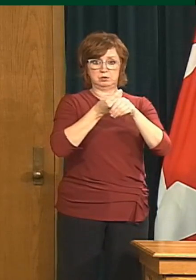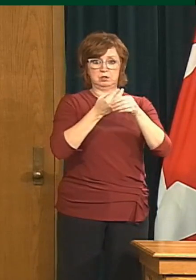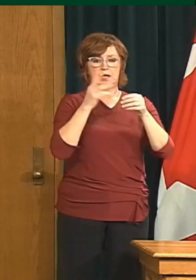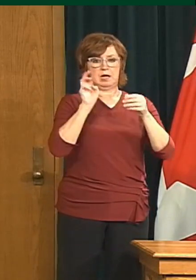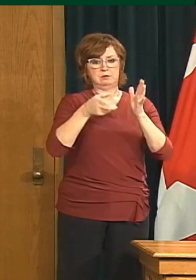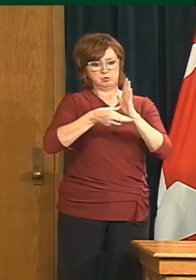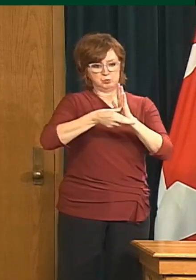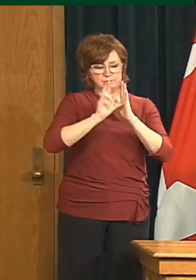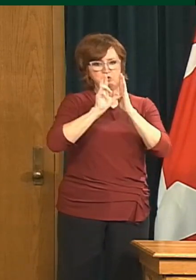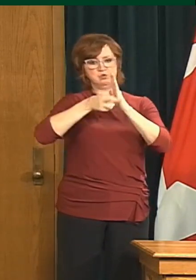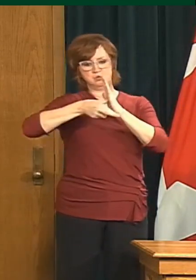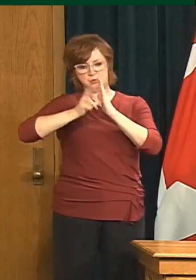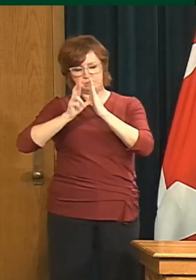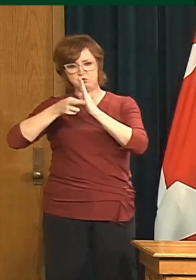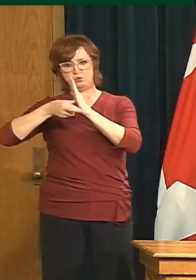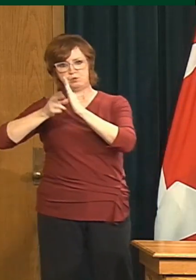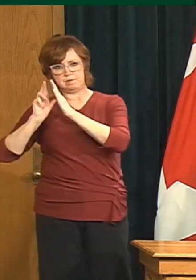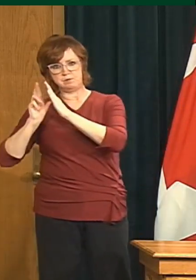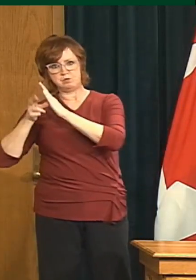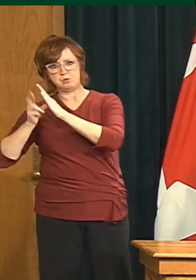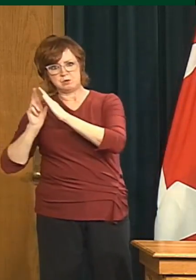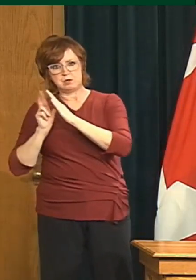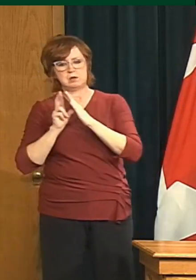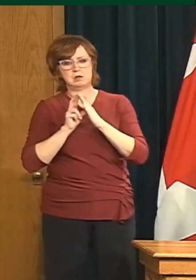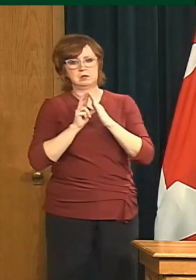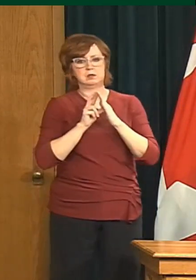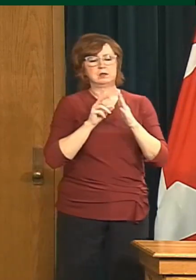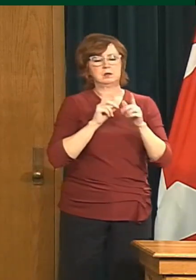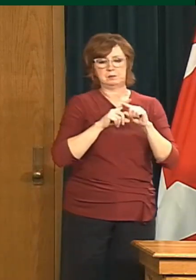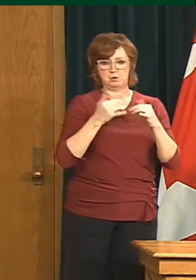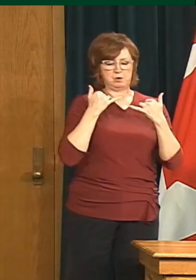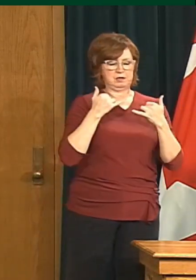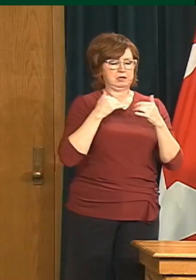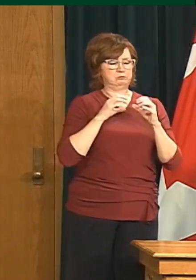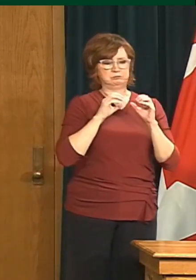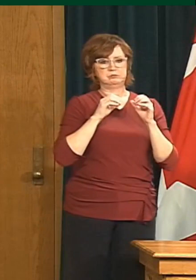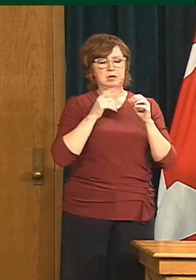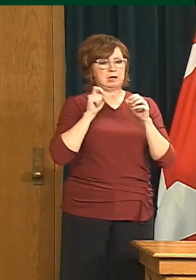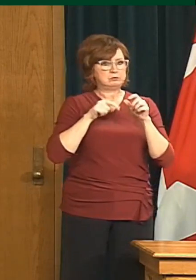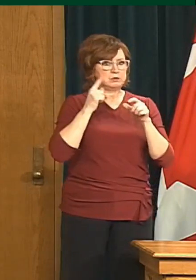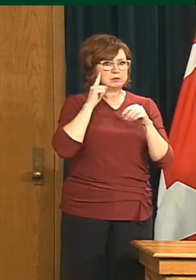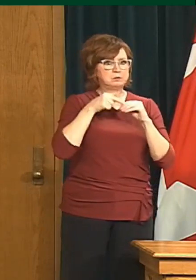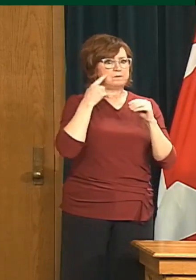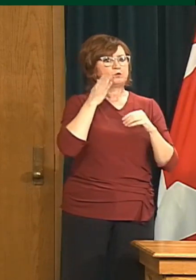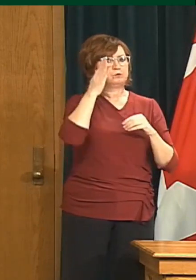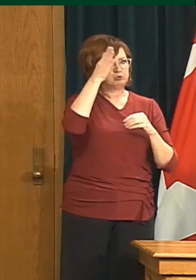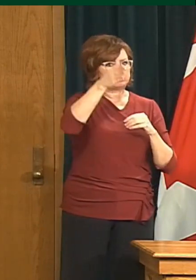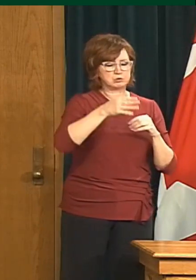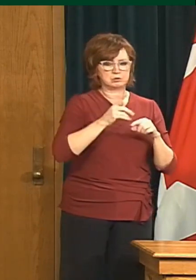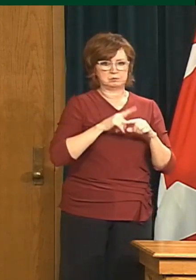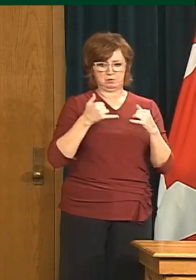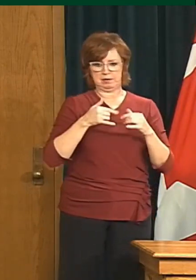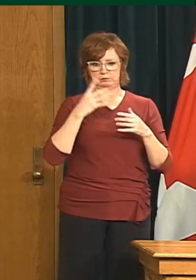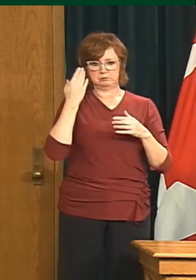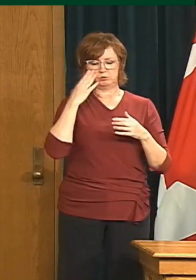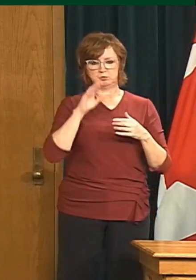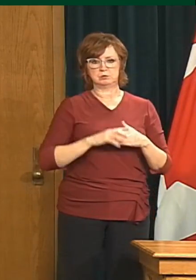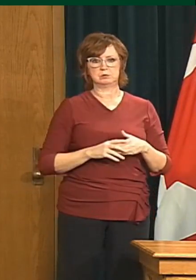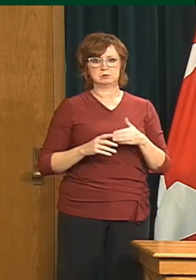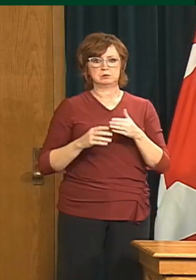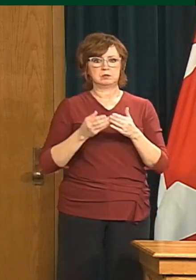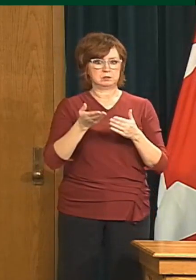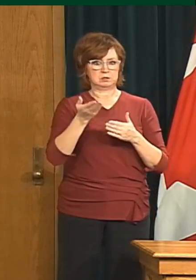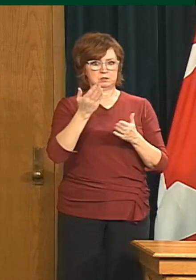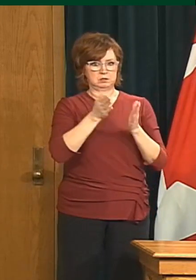mindful of our expenditures going forward, but presently, no. Follow? Yeah, this is for the Premier. Will you be introducing any